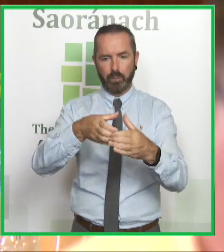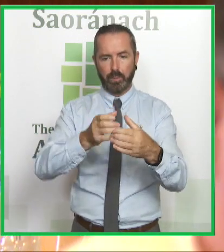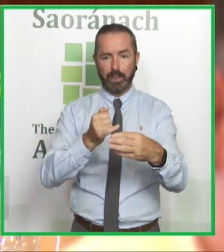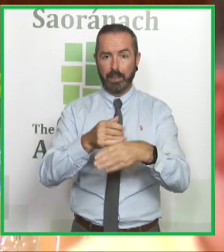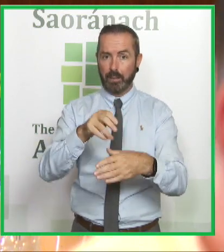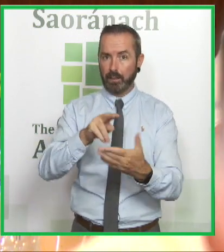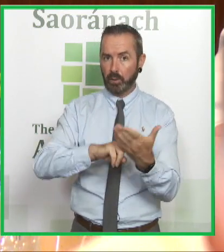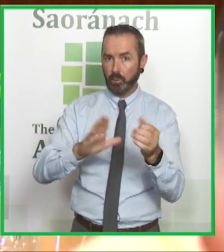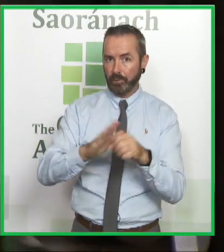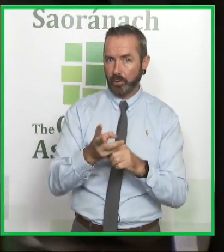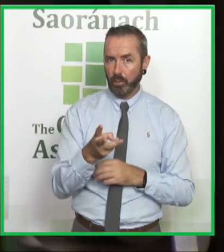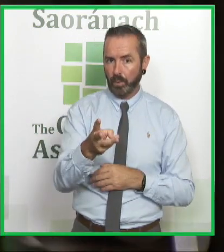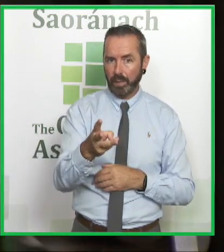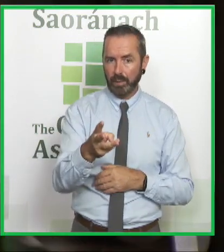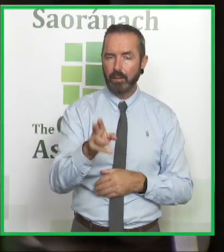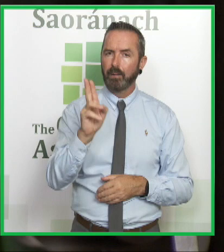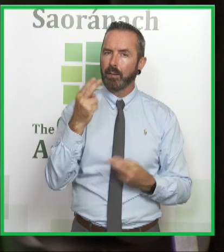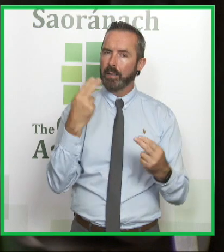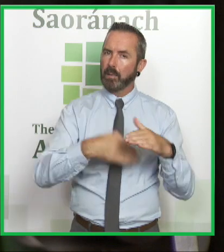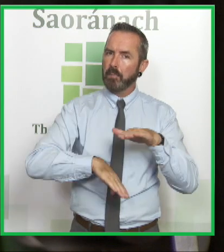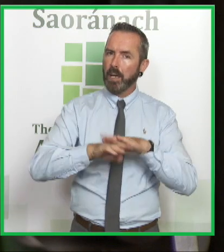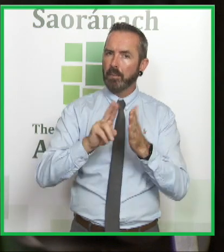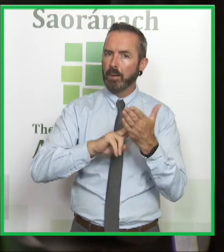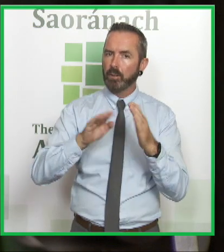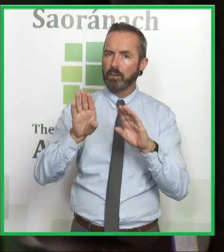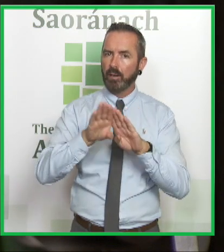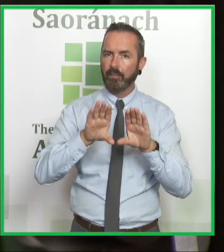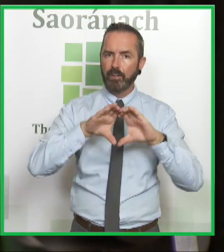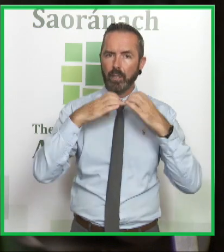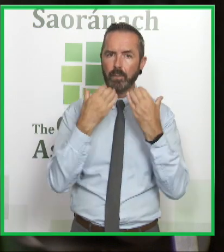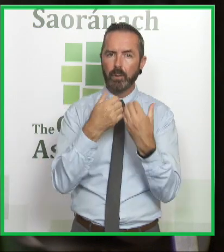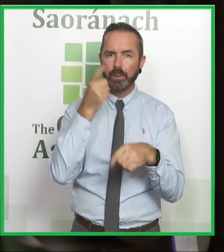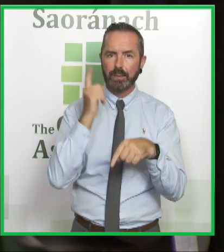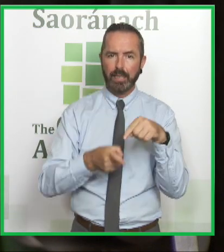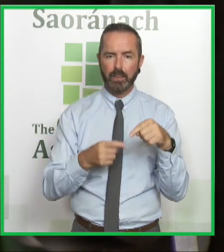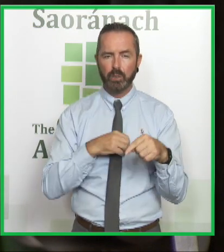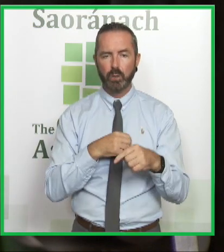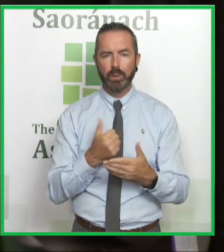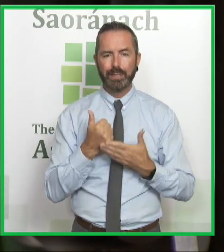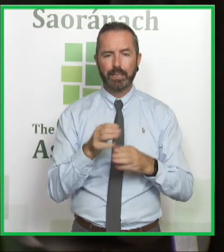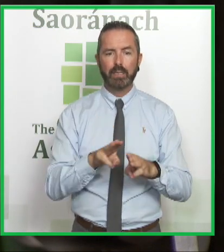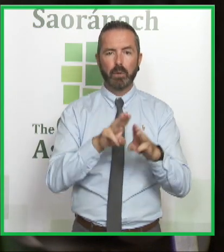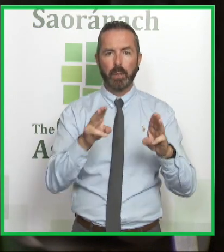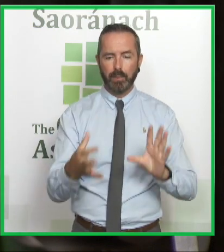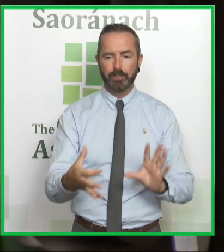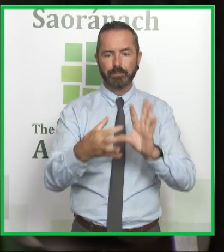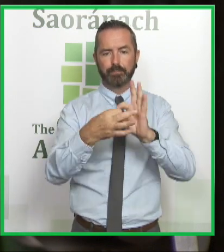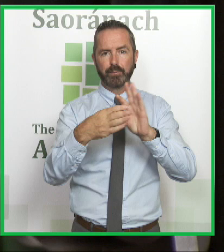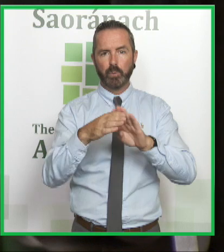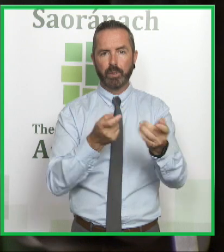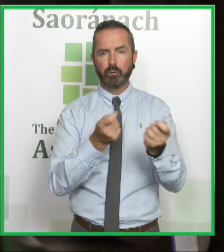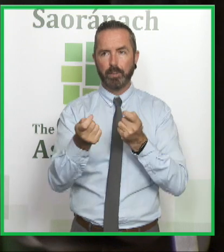effectively, and we should maximize the use of community sanctions in order to assist people engage with treatment.